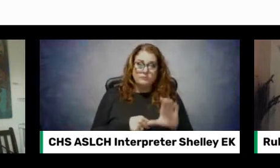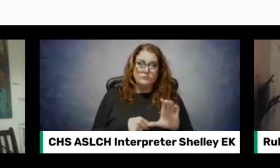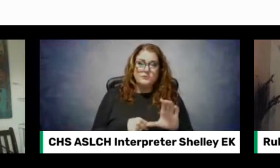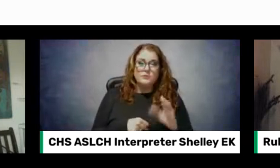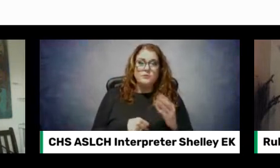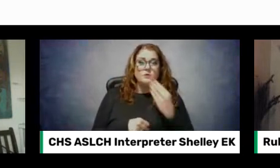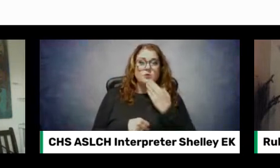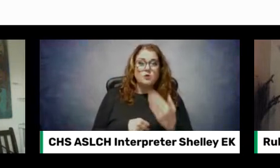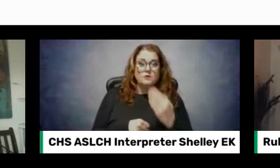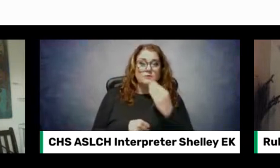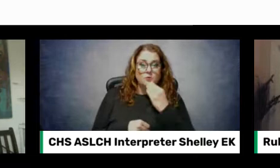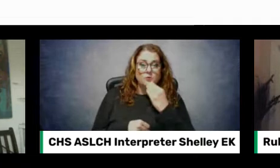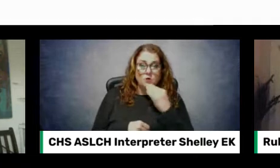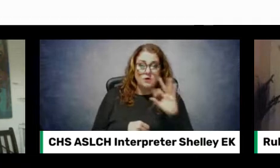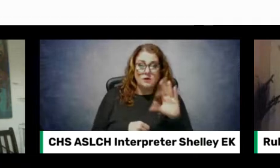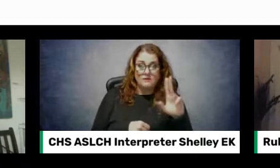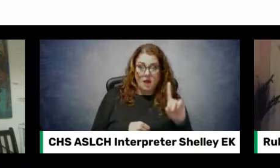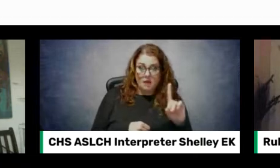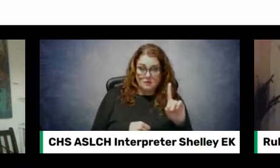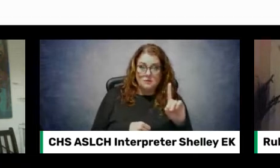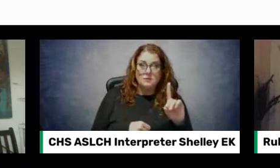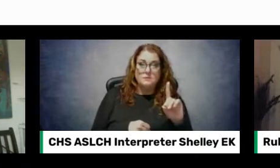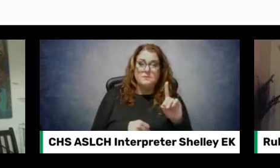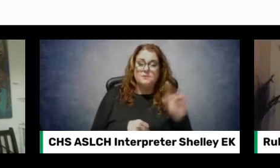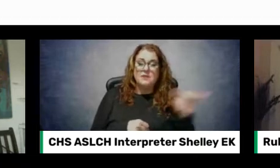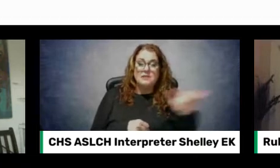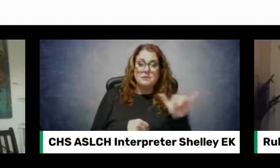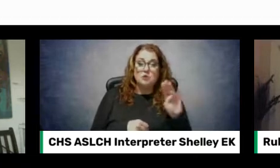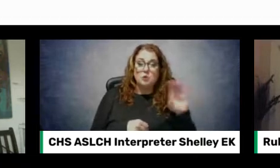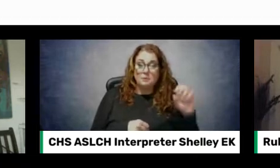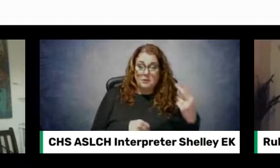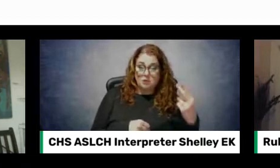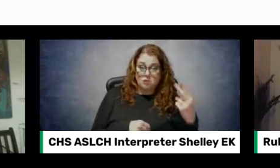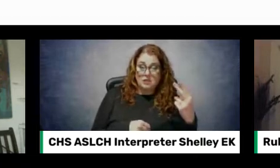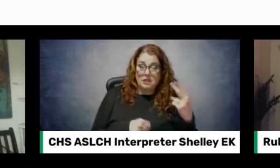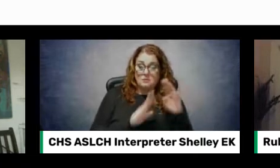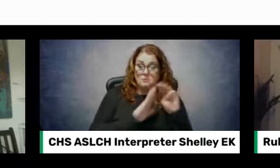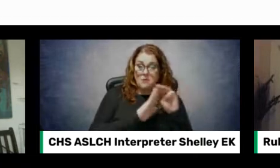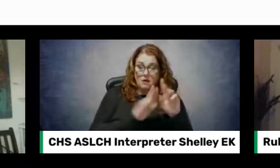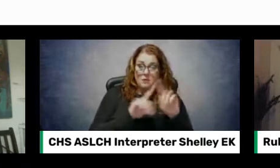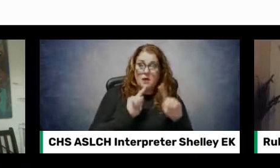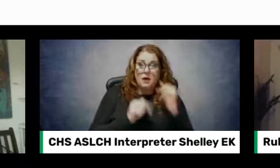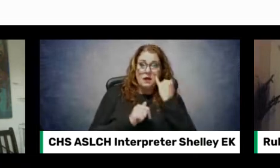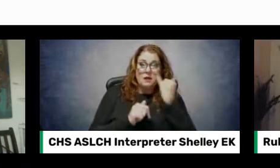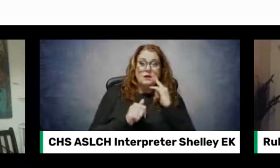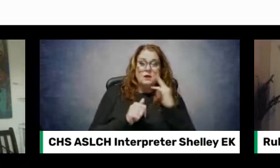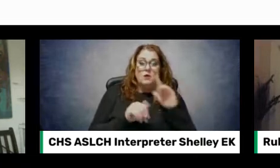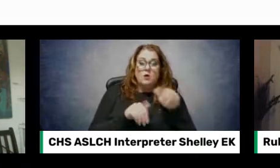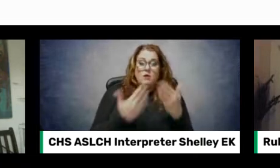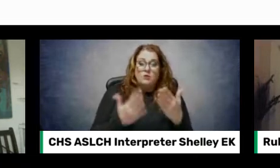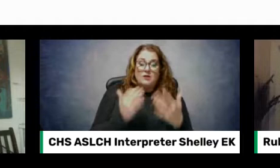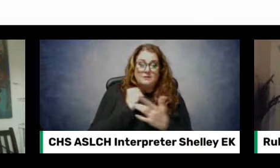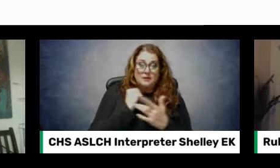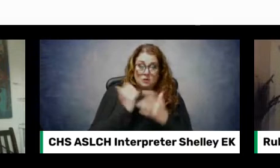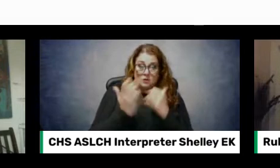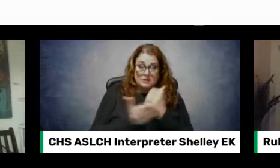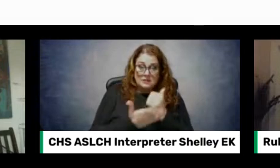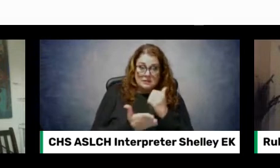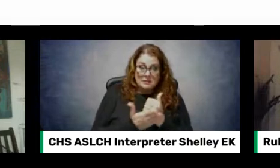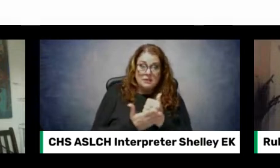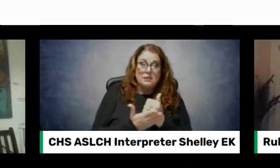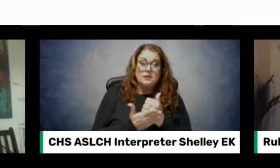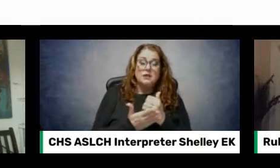Fund, which is similar to the Michigan model. But the idea is that we're offering technical assistance paired with